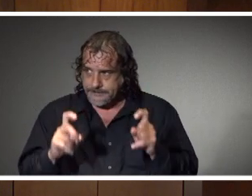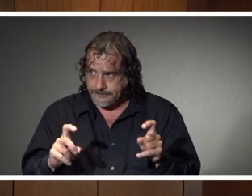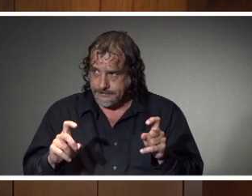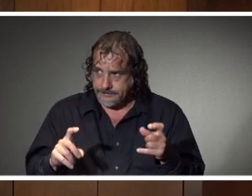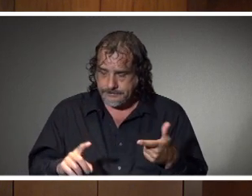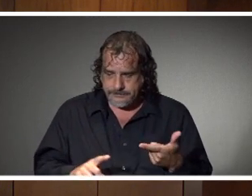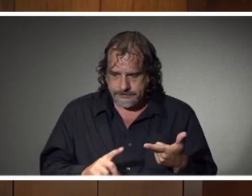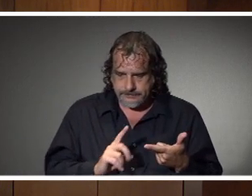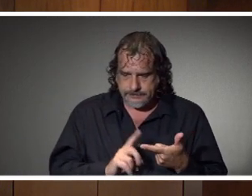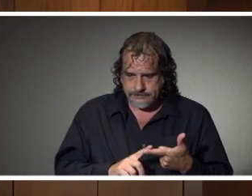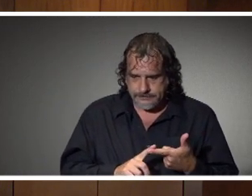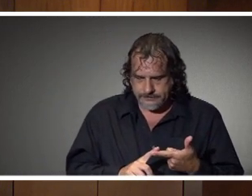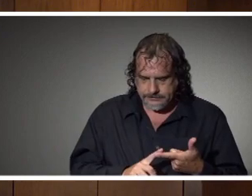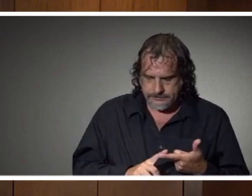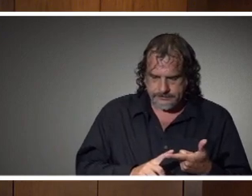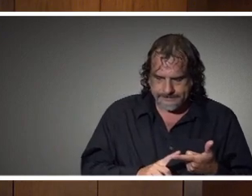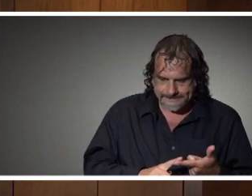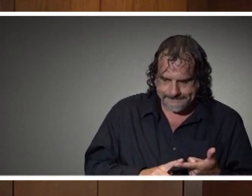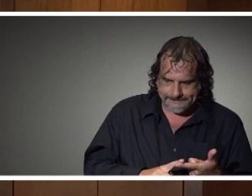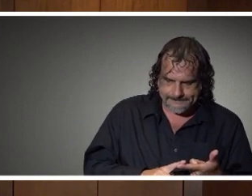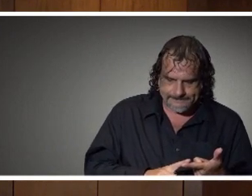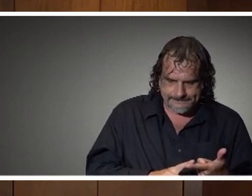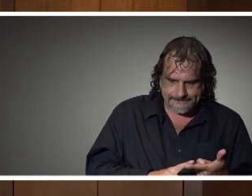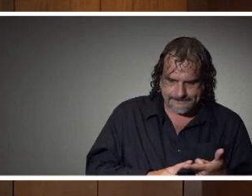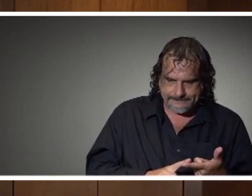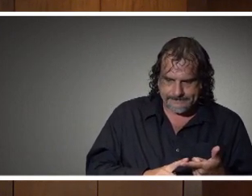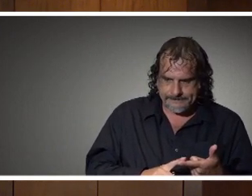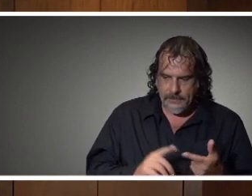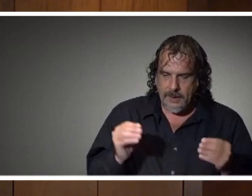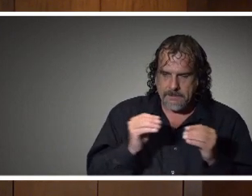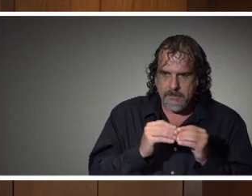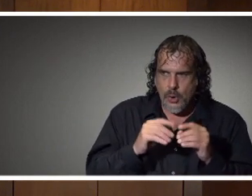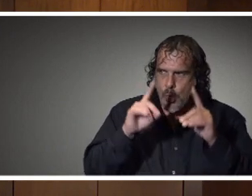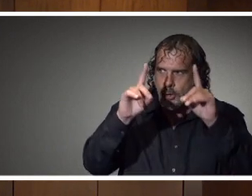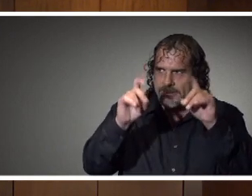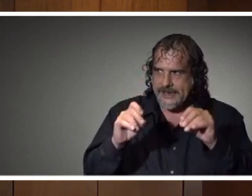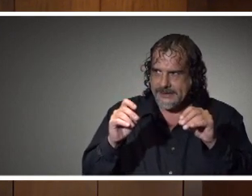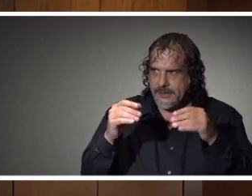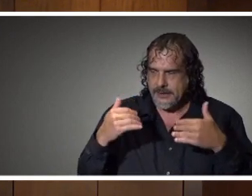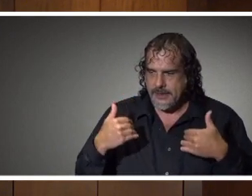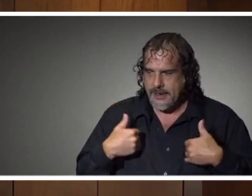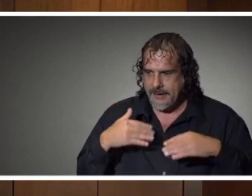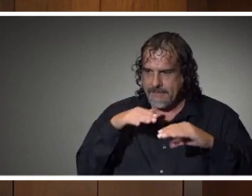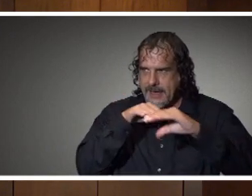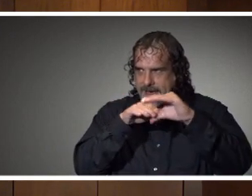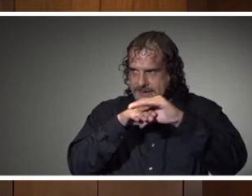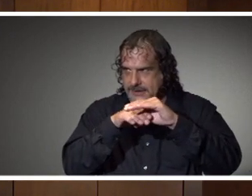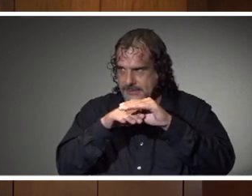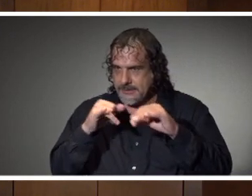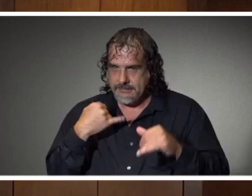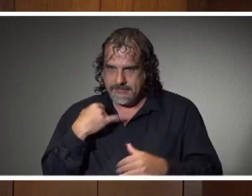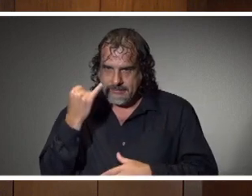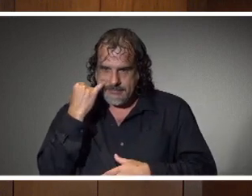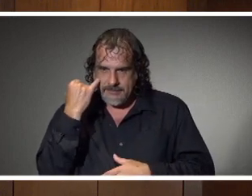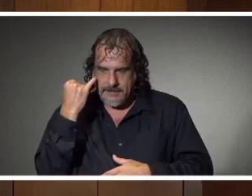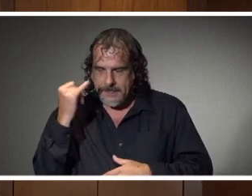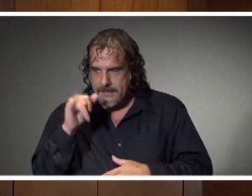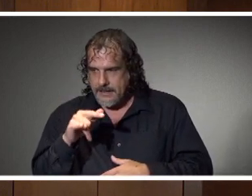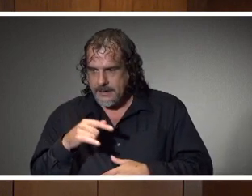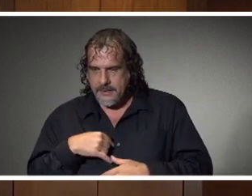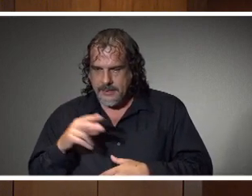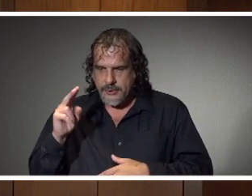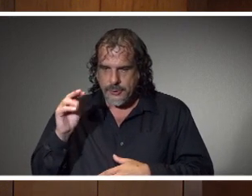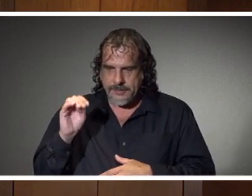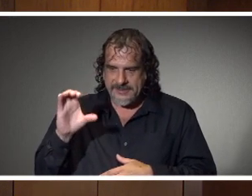and more widespread access to testing, if we could expect that. I've seen the UMMC